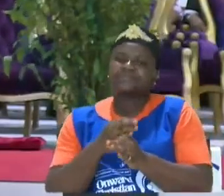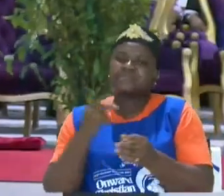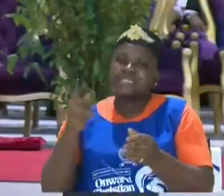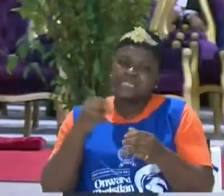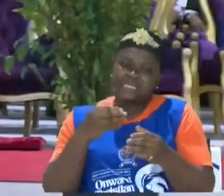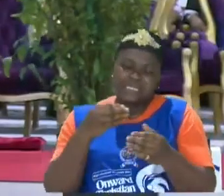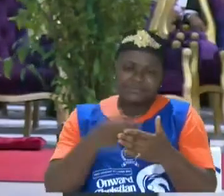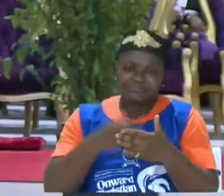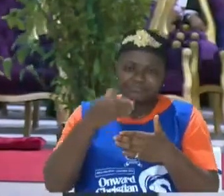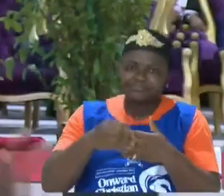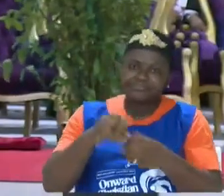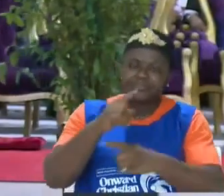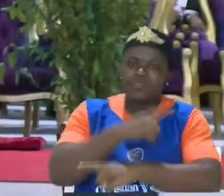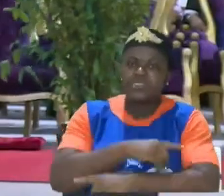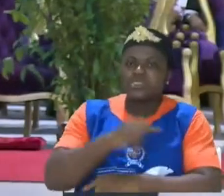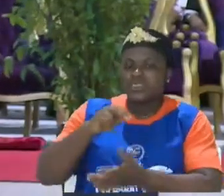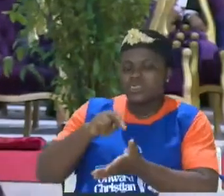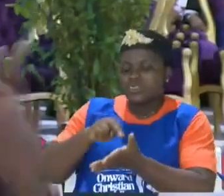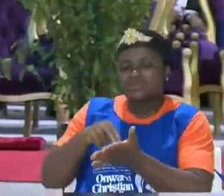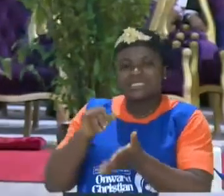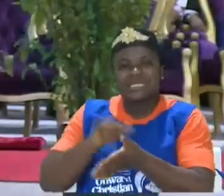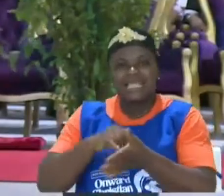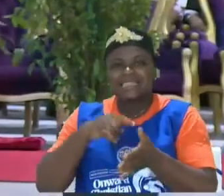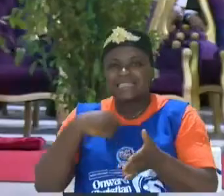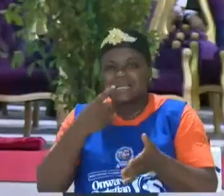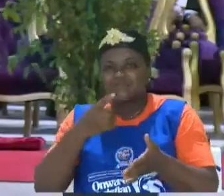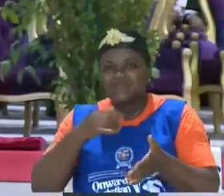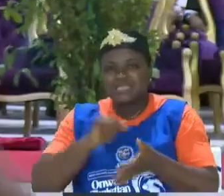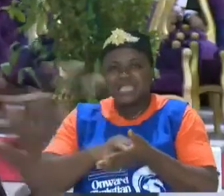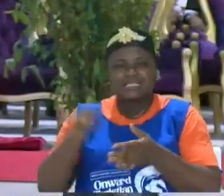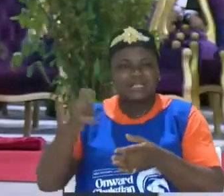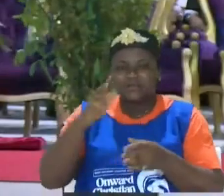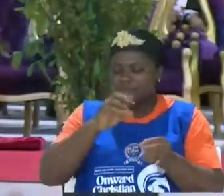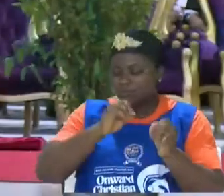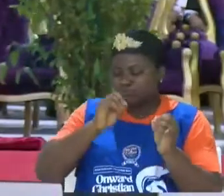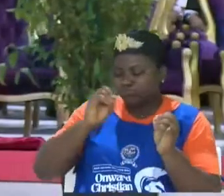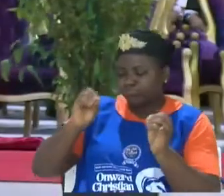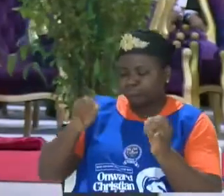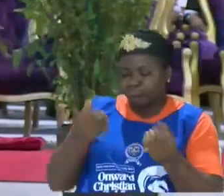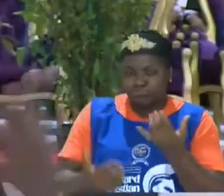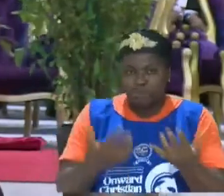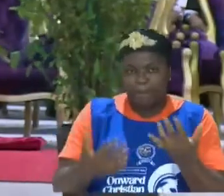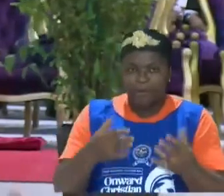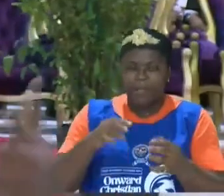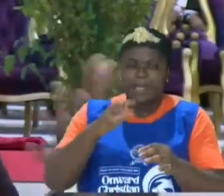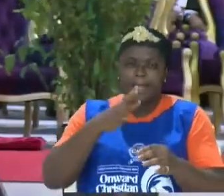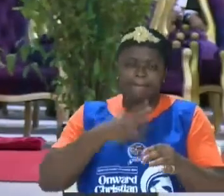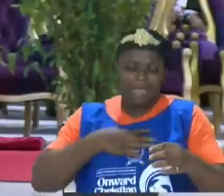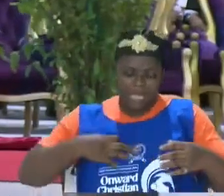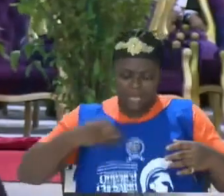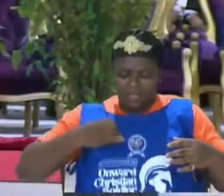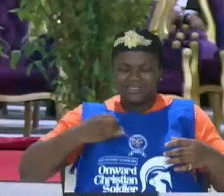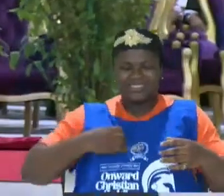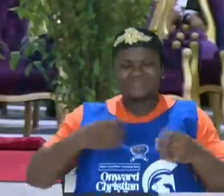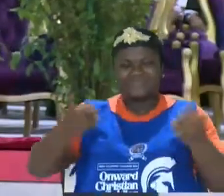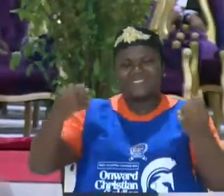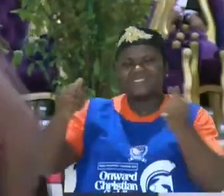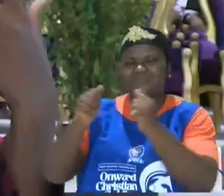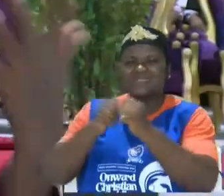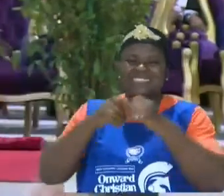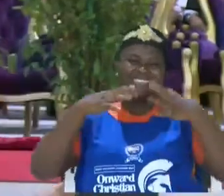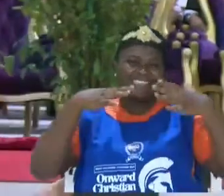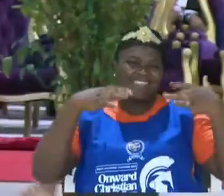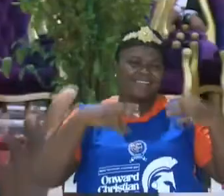day, the nurses who told me that they were going to burn my clothes because they thought I had COVID came with smiles, rejoicing that